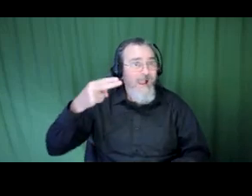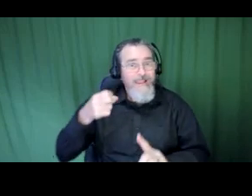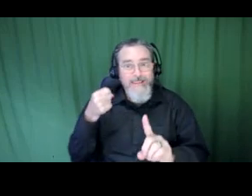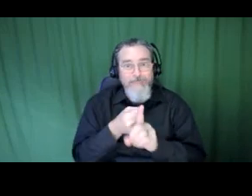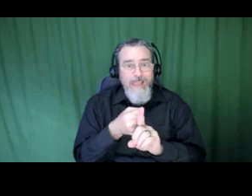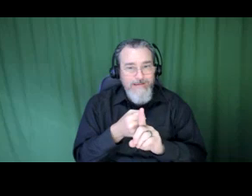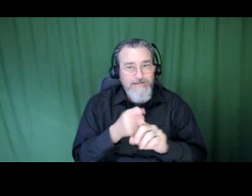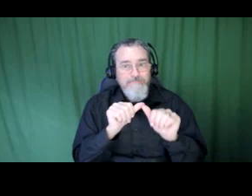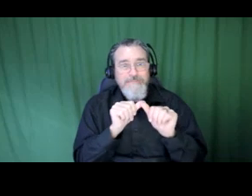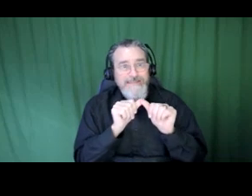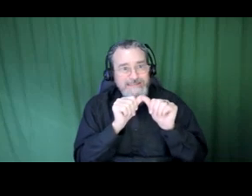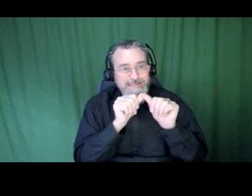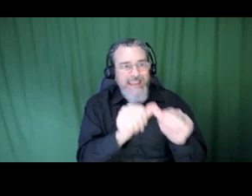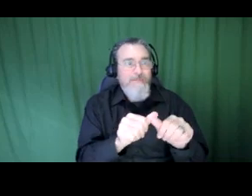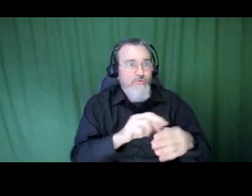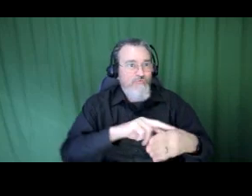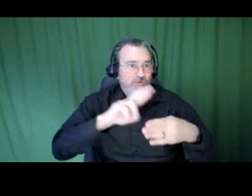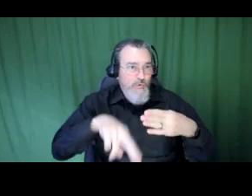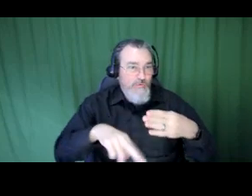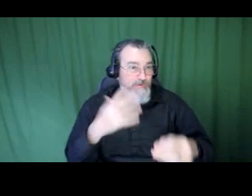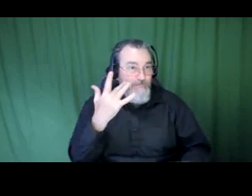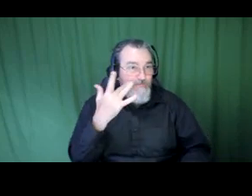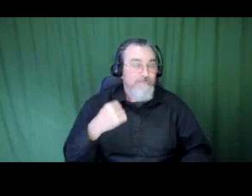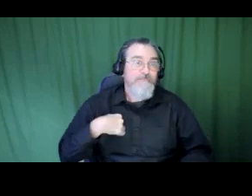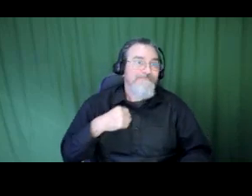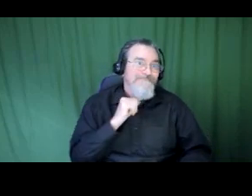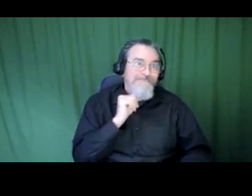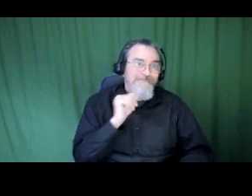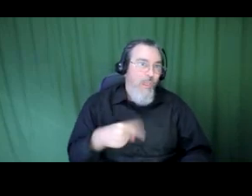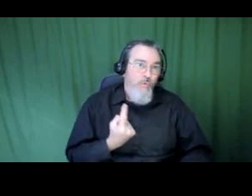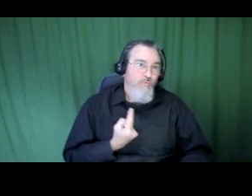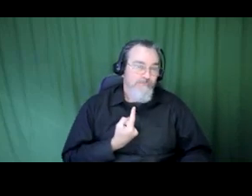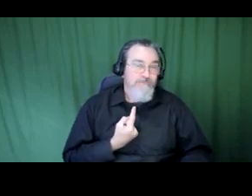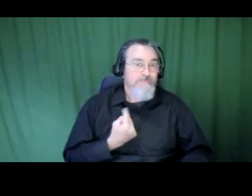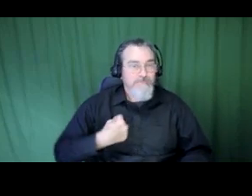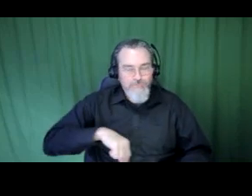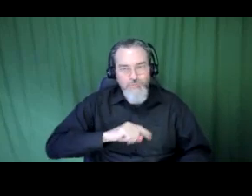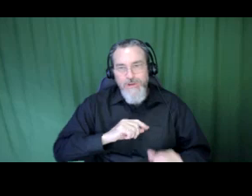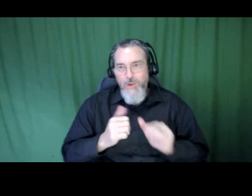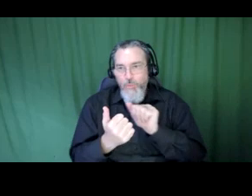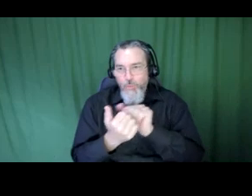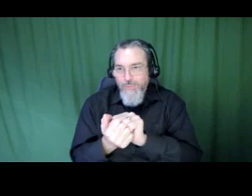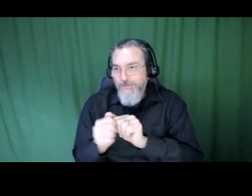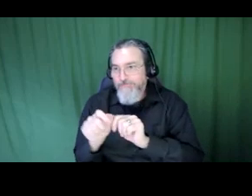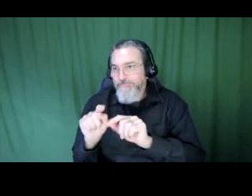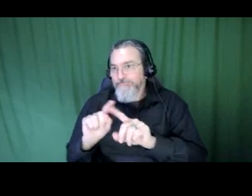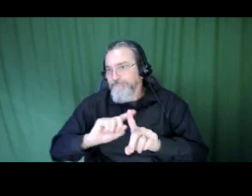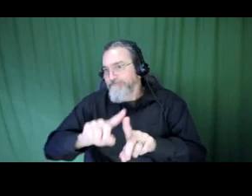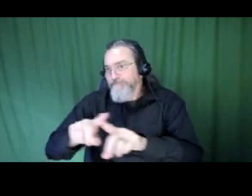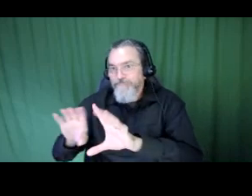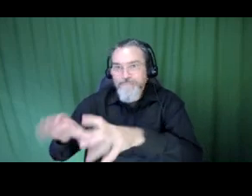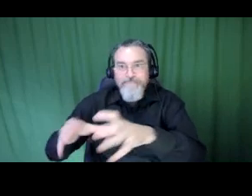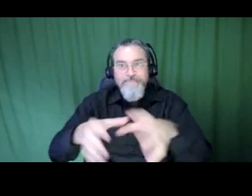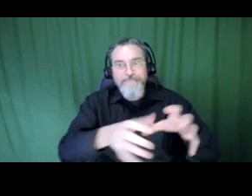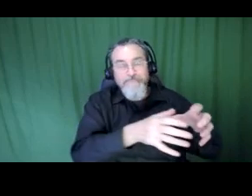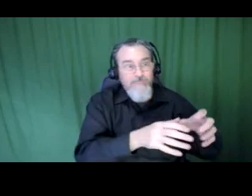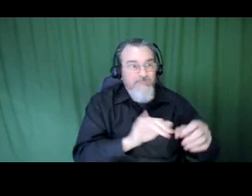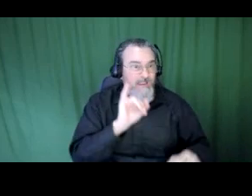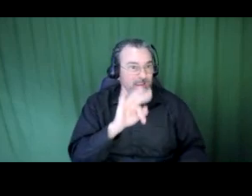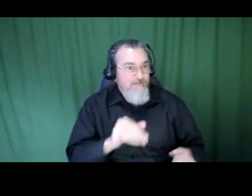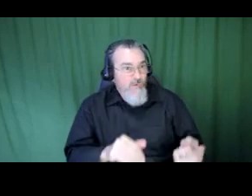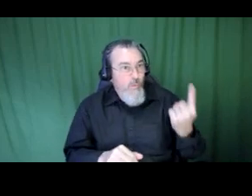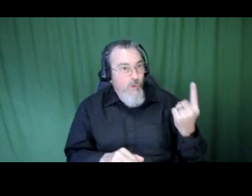we're not doing it alone. We have combined our efforts. That means if one of us falls, the rest are still there next to you to